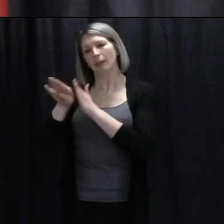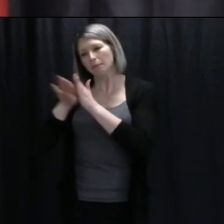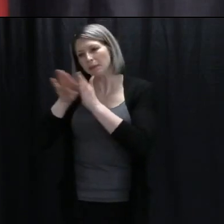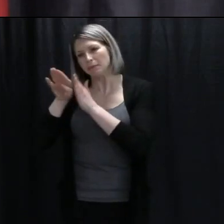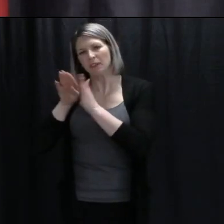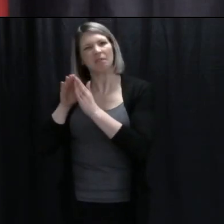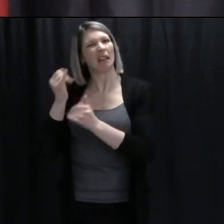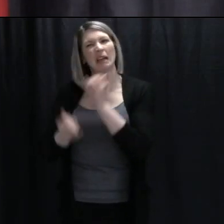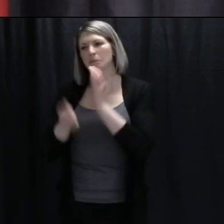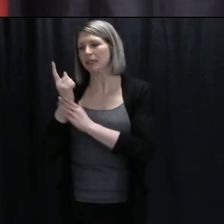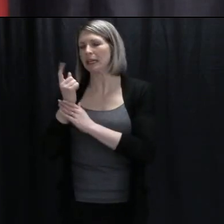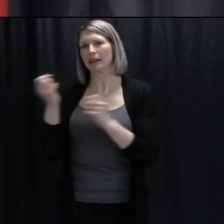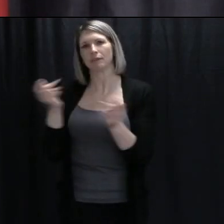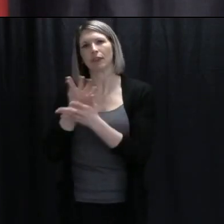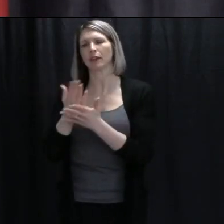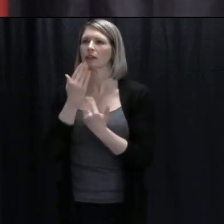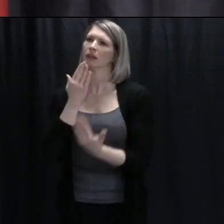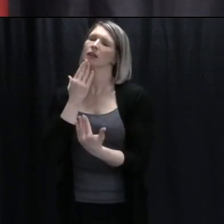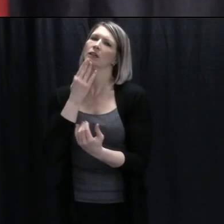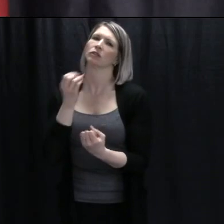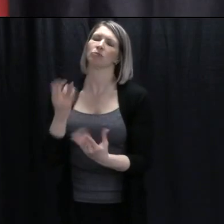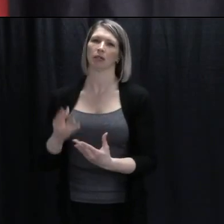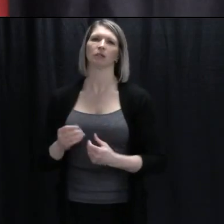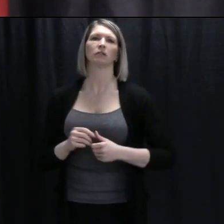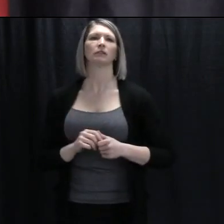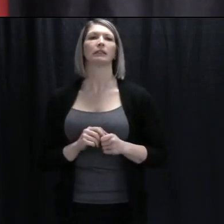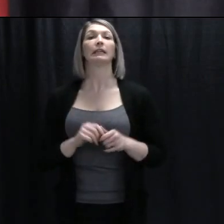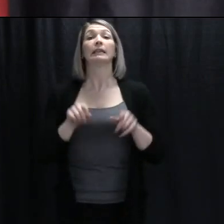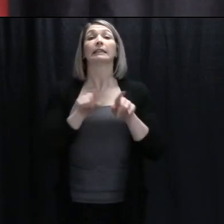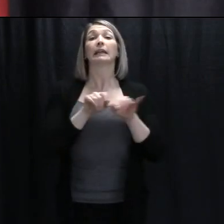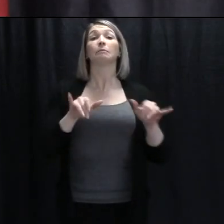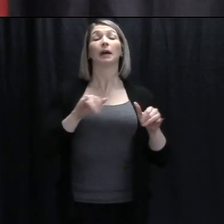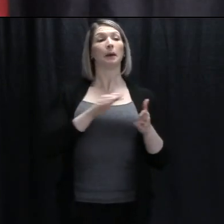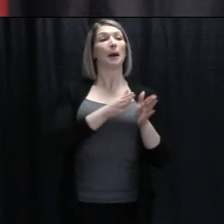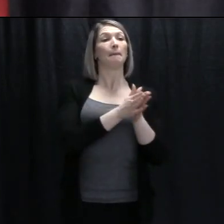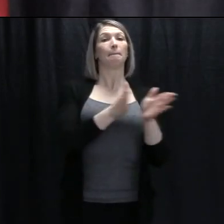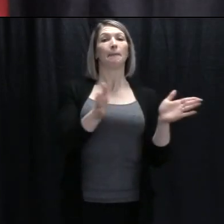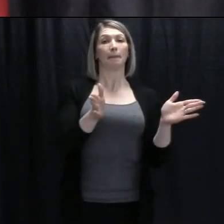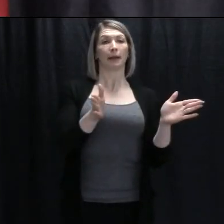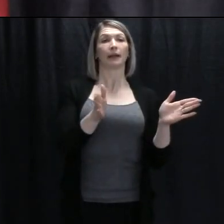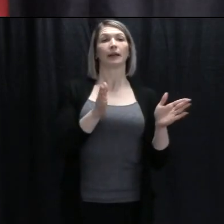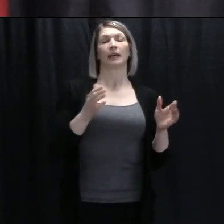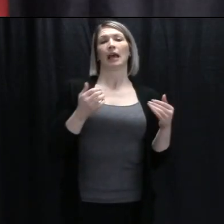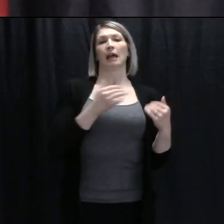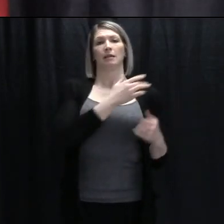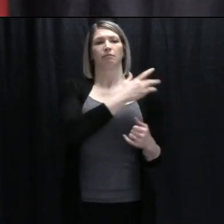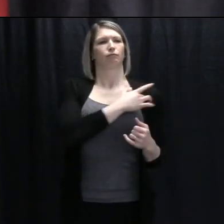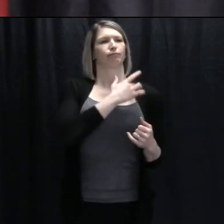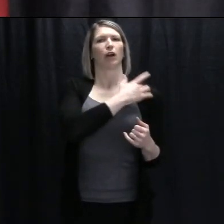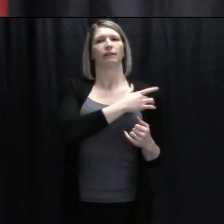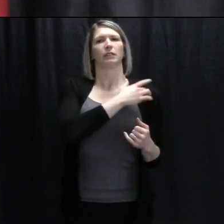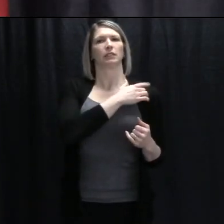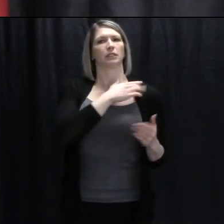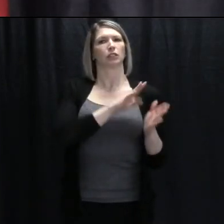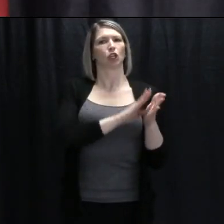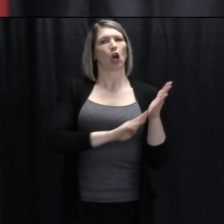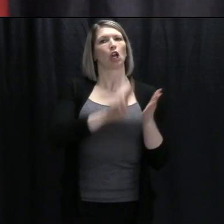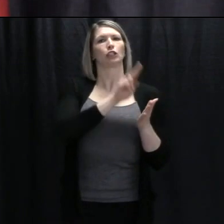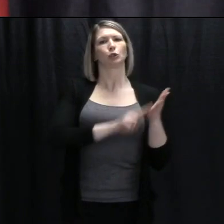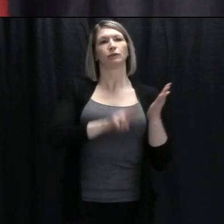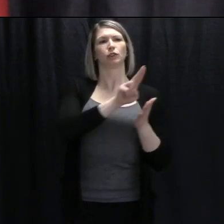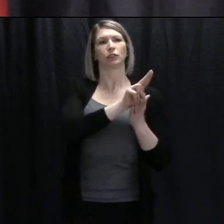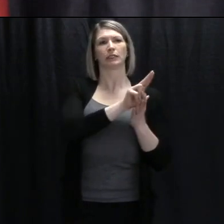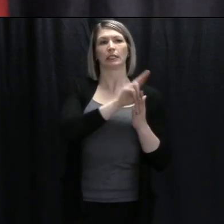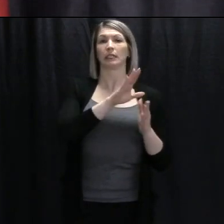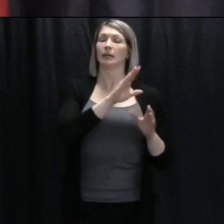will continue. Discussions have also been held with our public post-secondary institutions regarding entrance requirements for